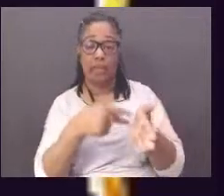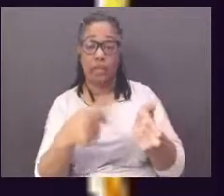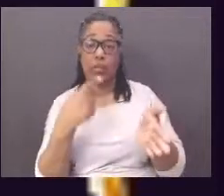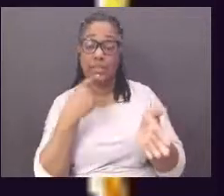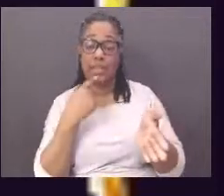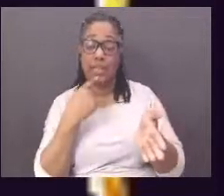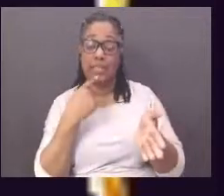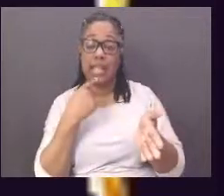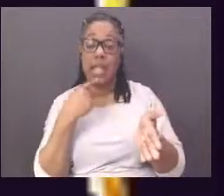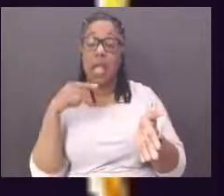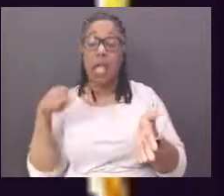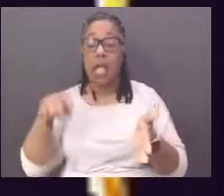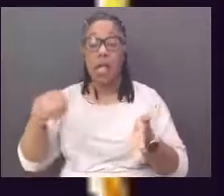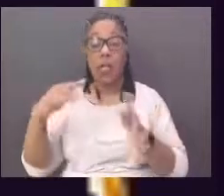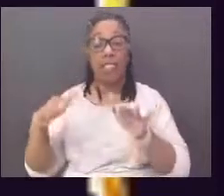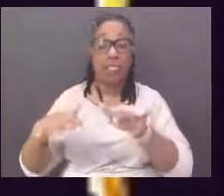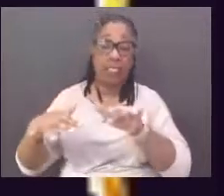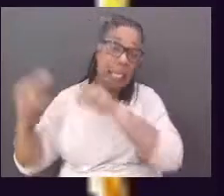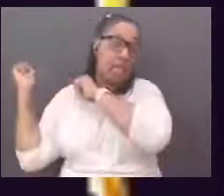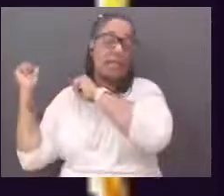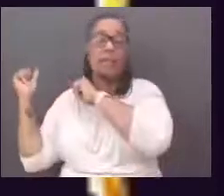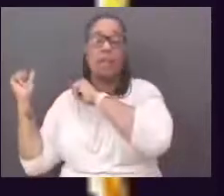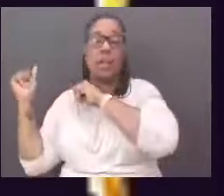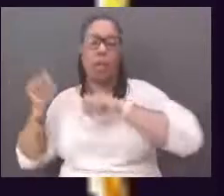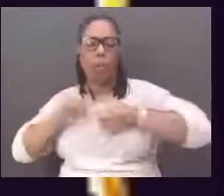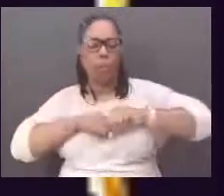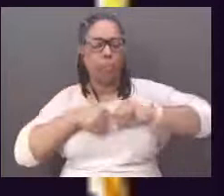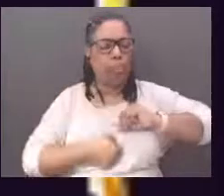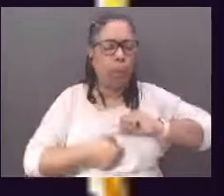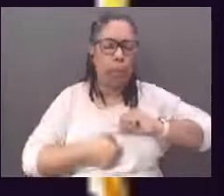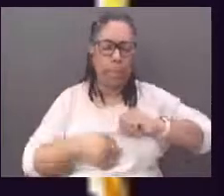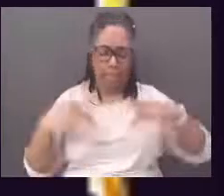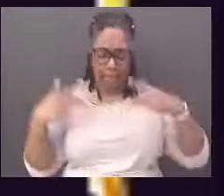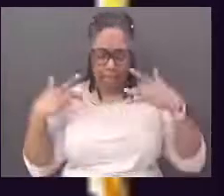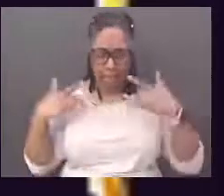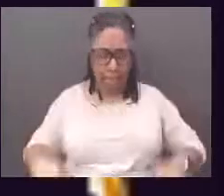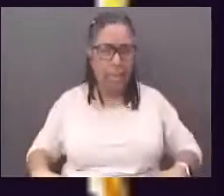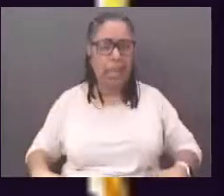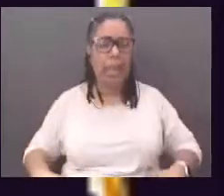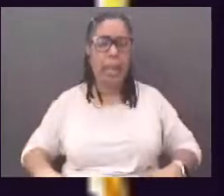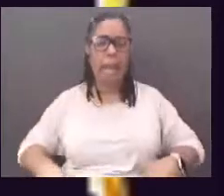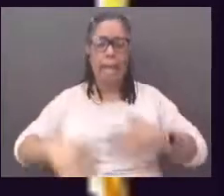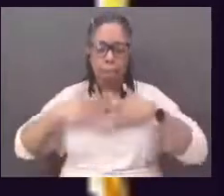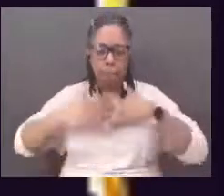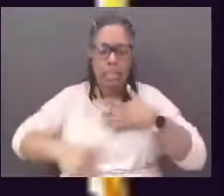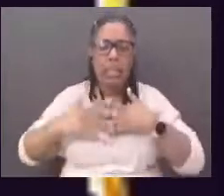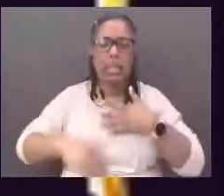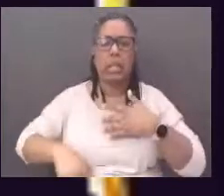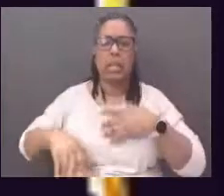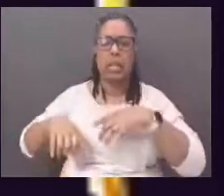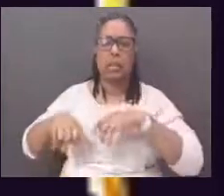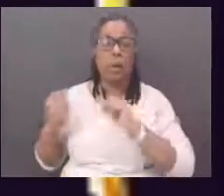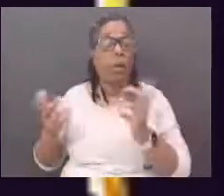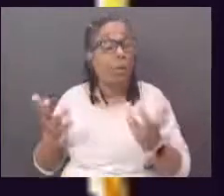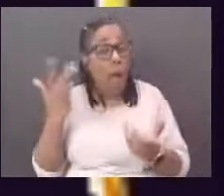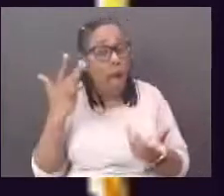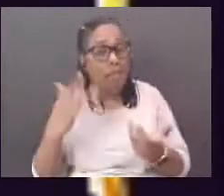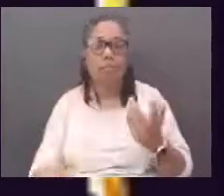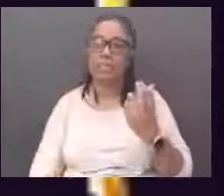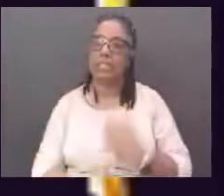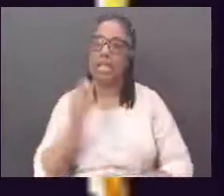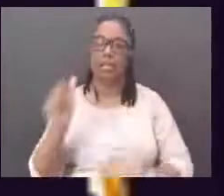and wounded, and it was dangerous for them to take the reality of spiritual warfare